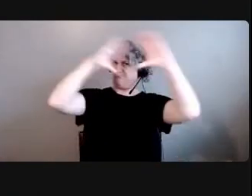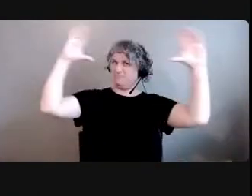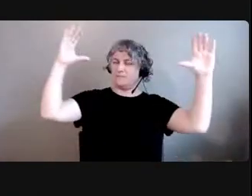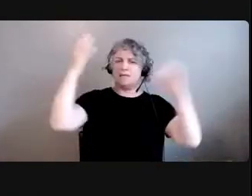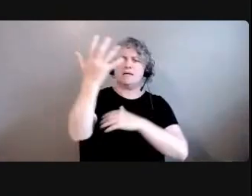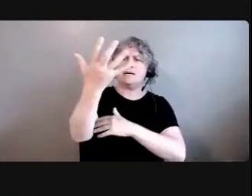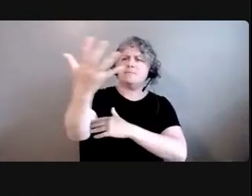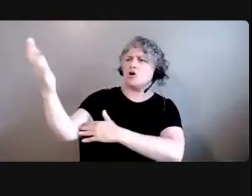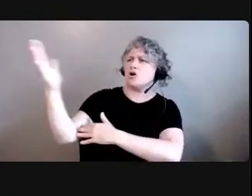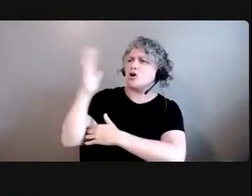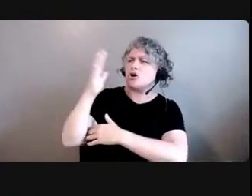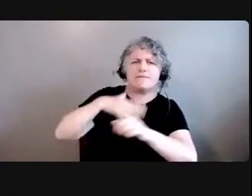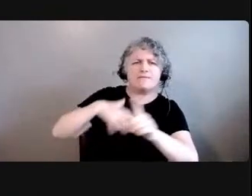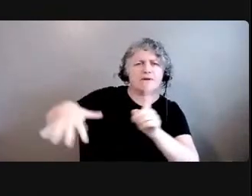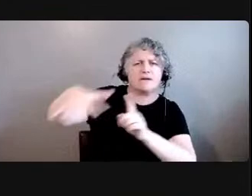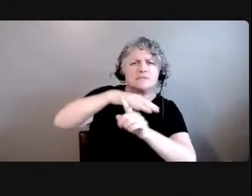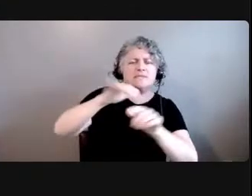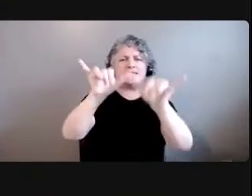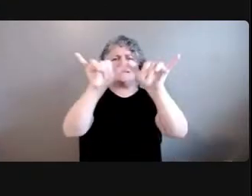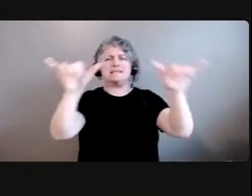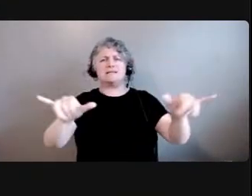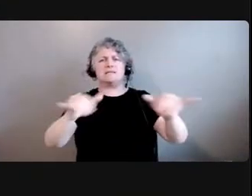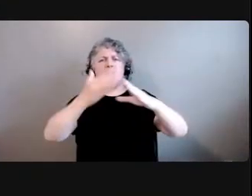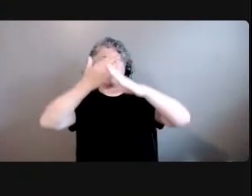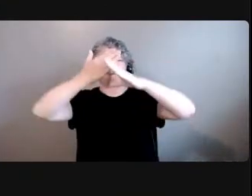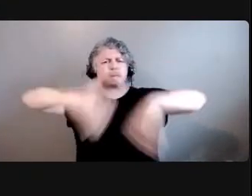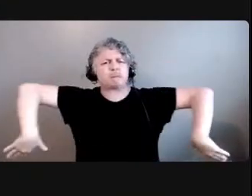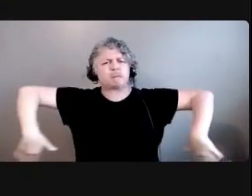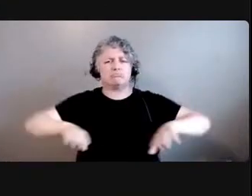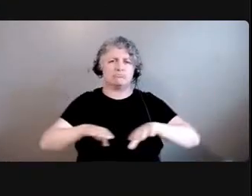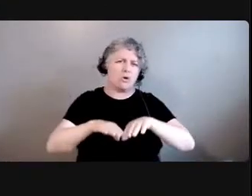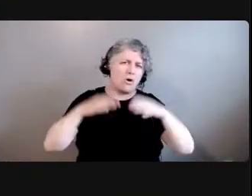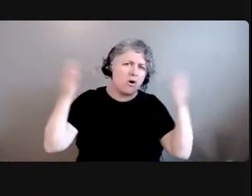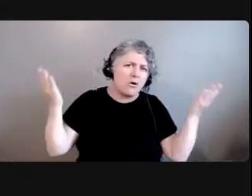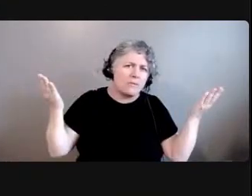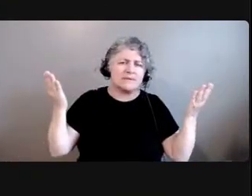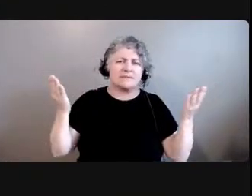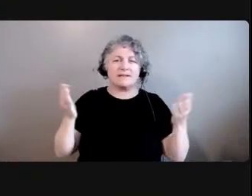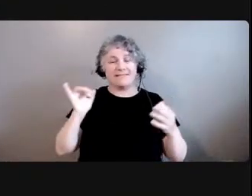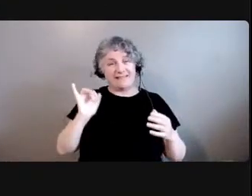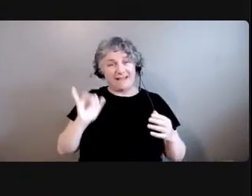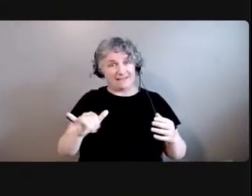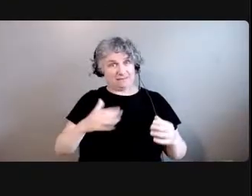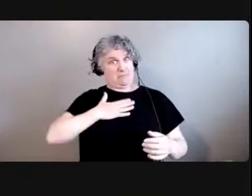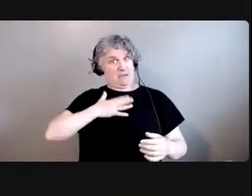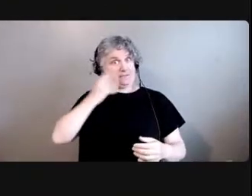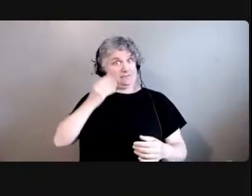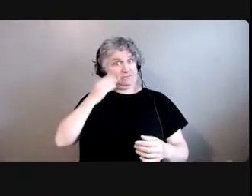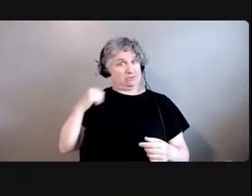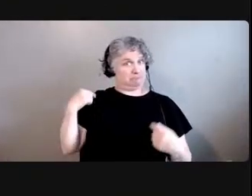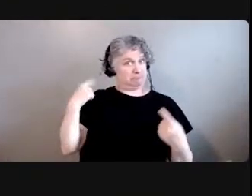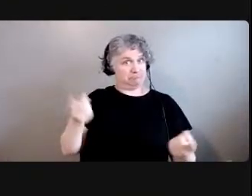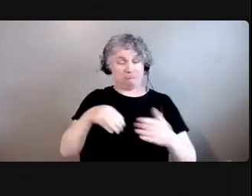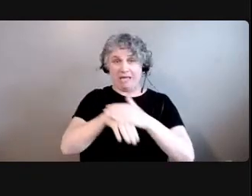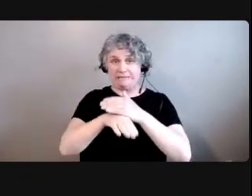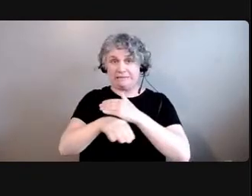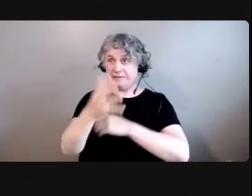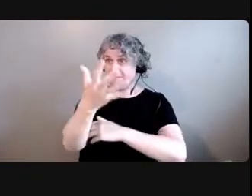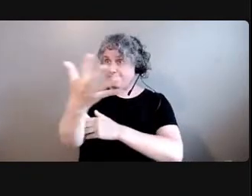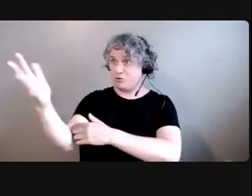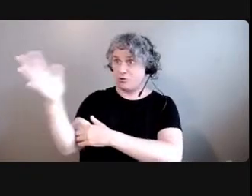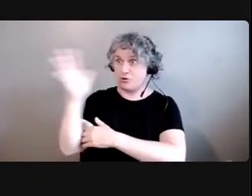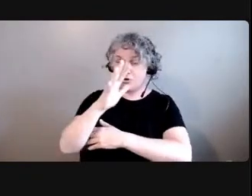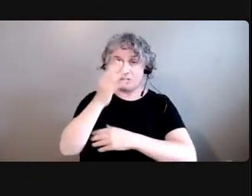parks environment look and feel like? And again, coming from Mahadio's lived experience in the context of accessibility and in the context of